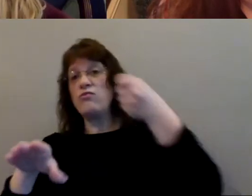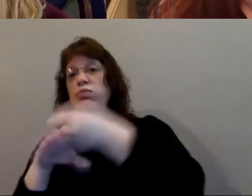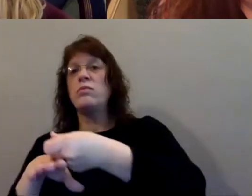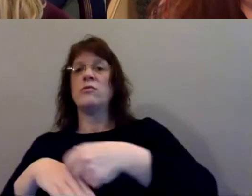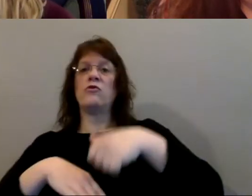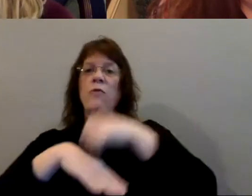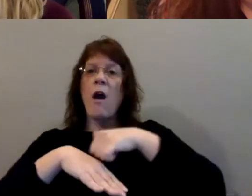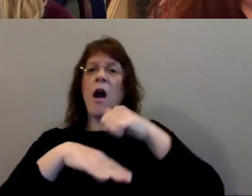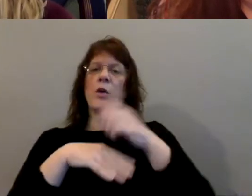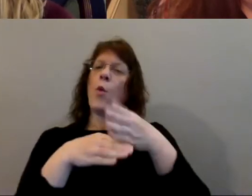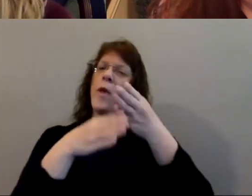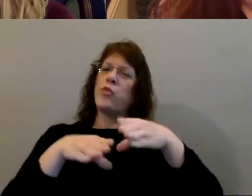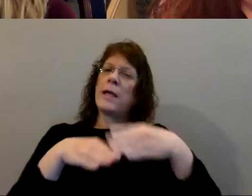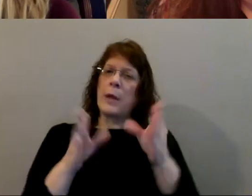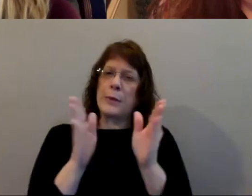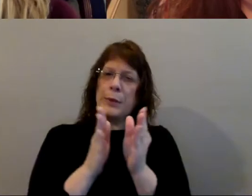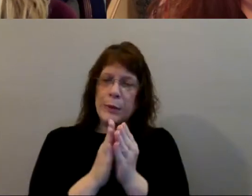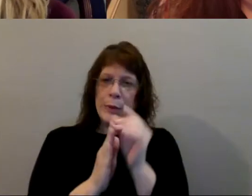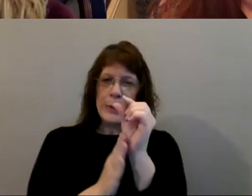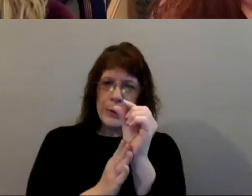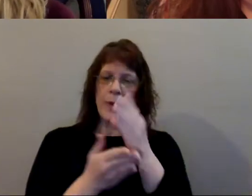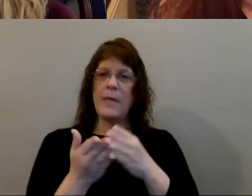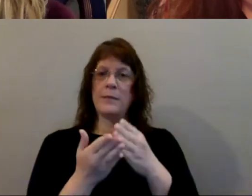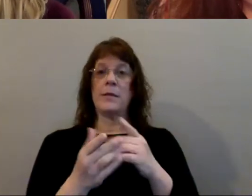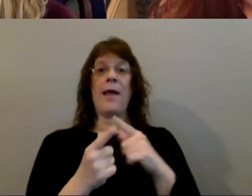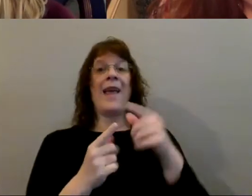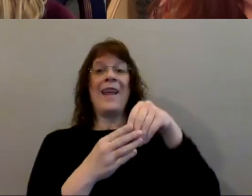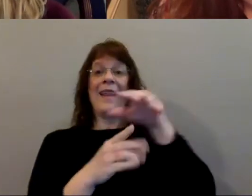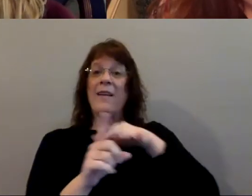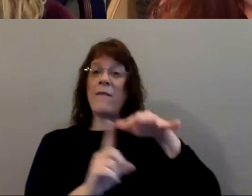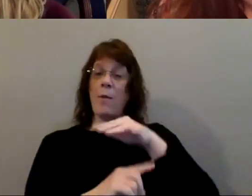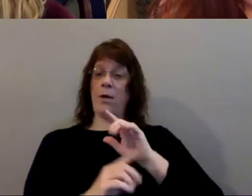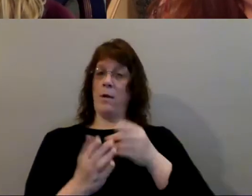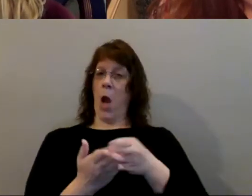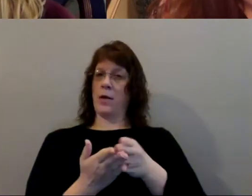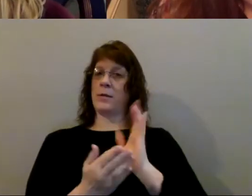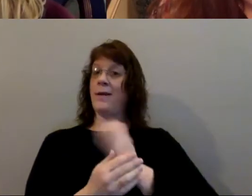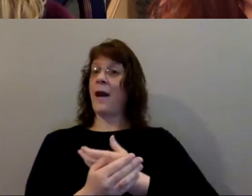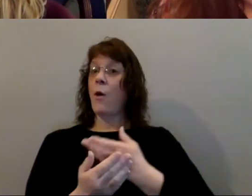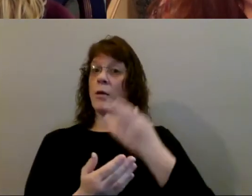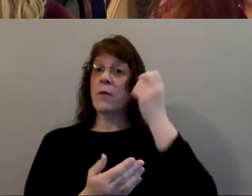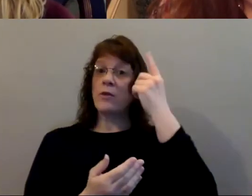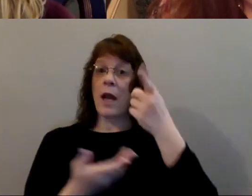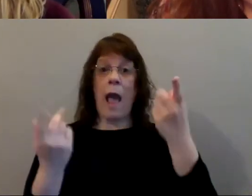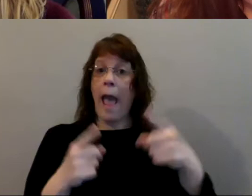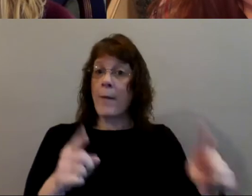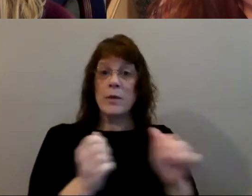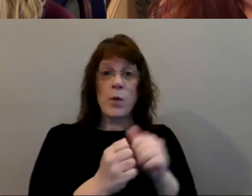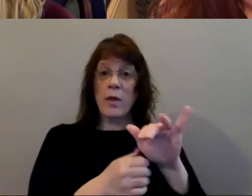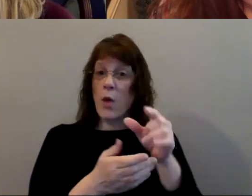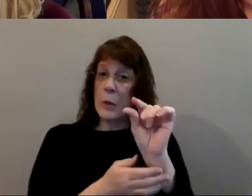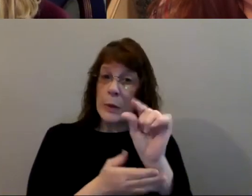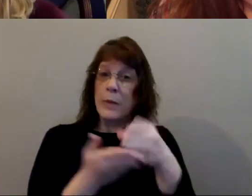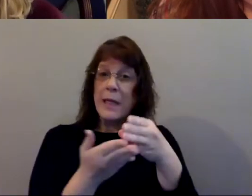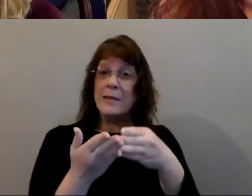tiny fragments. And then in the environment, honestly, our understanding of what happens with these fragments is not as good as